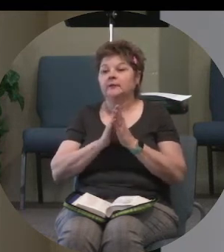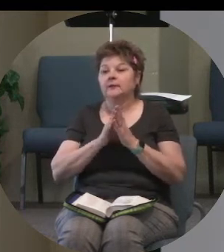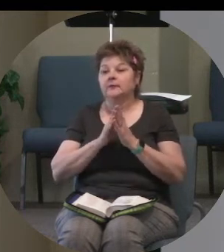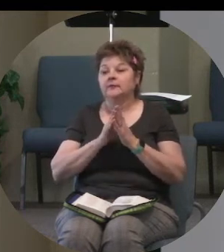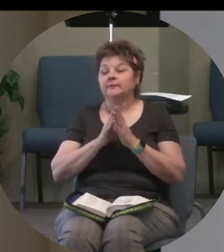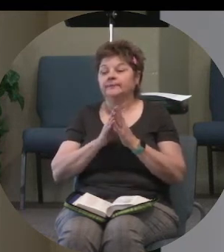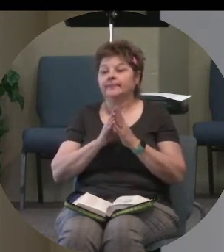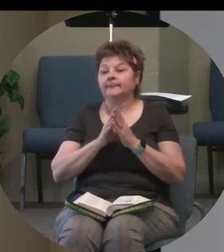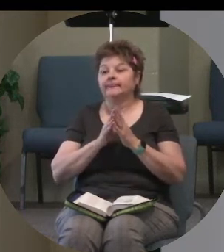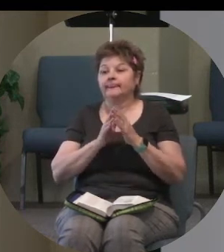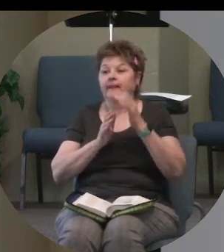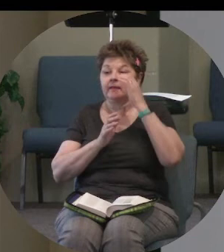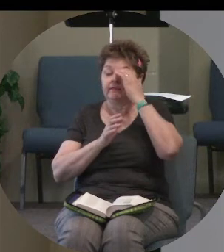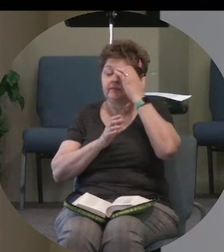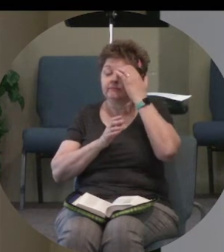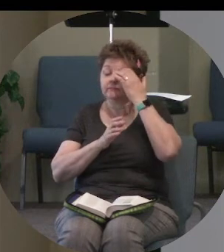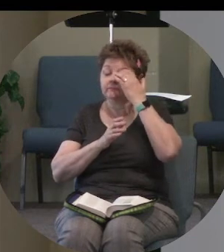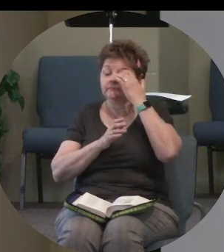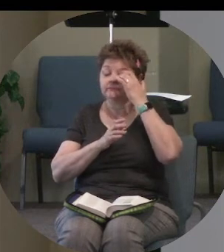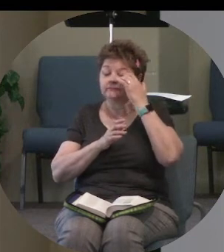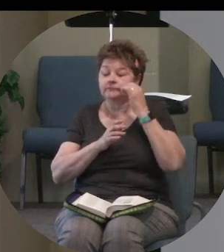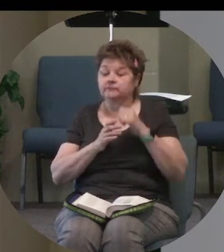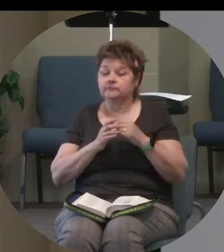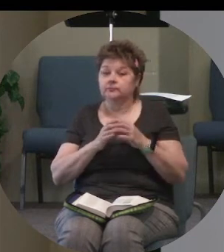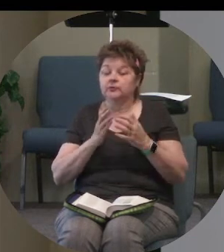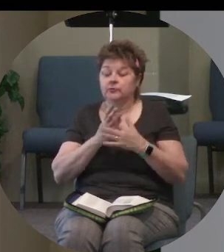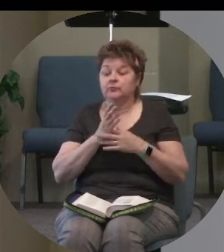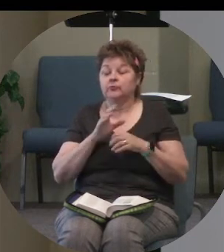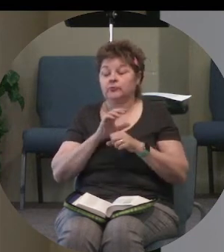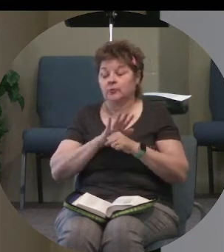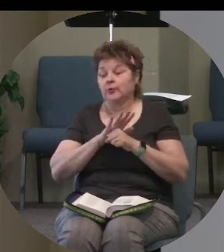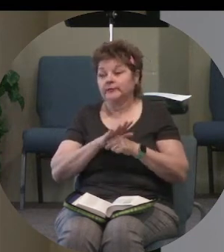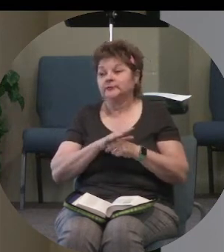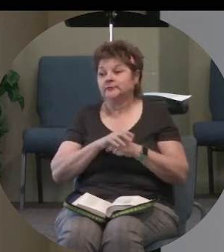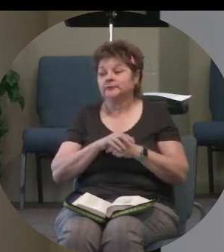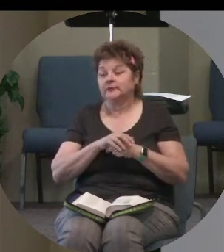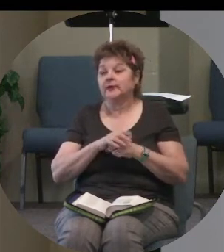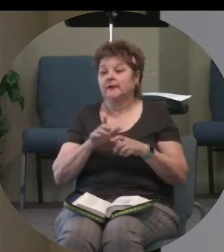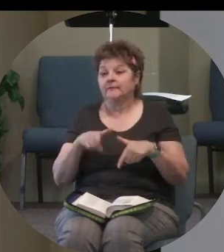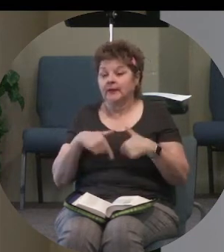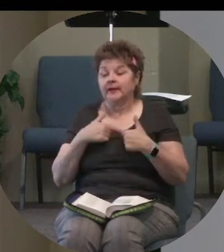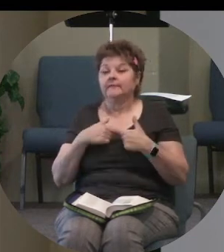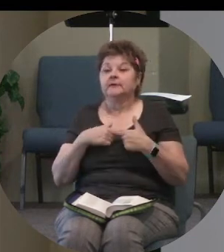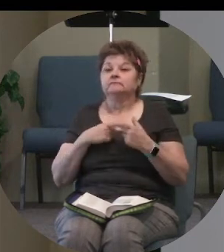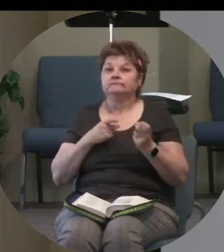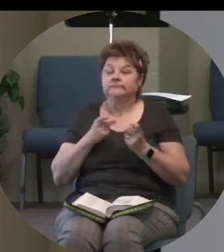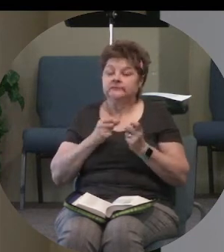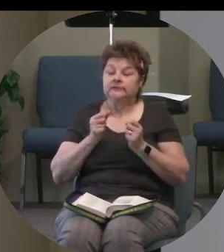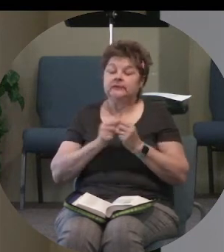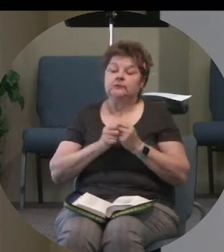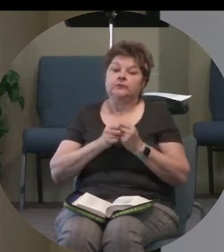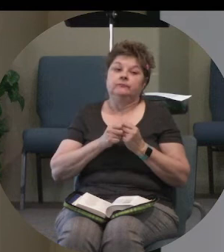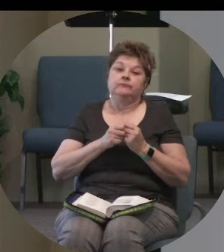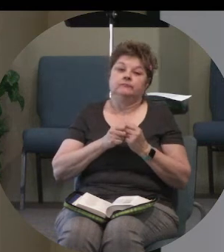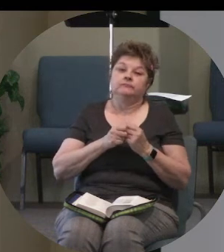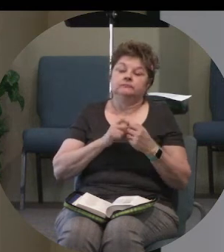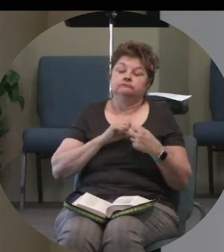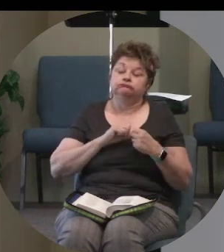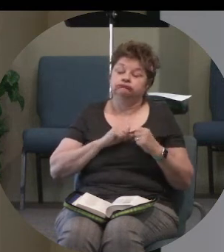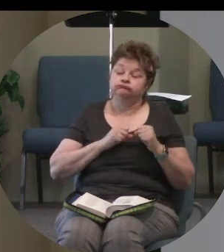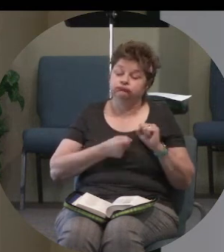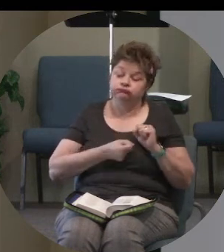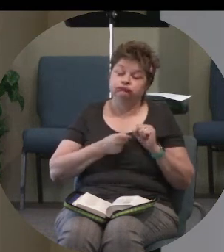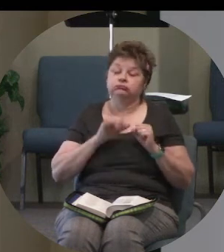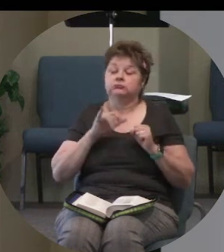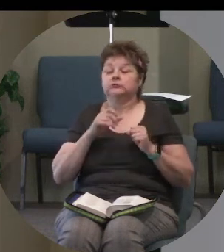day in and day out of praying through a pressure point in your life, dealing with a hardship, job change,